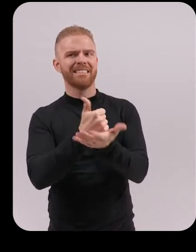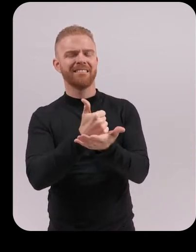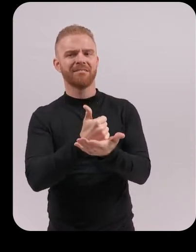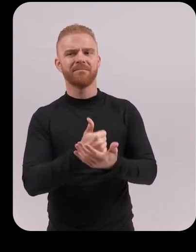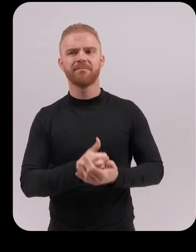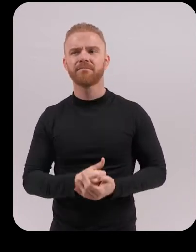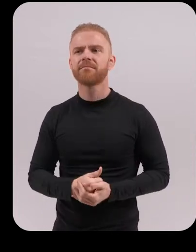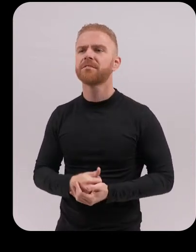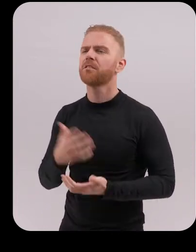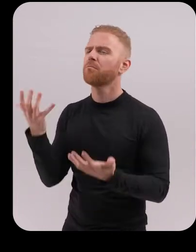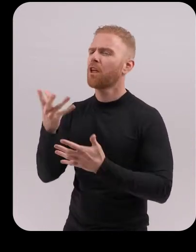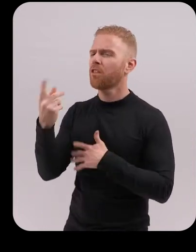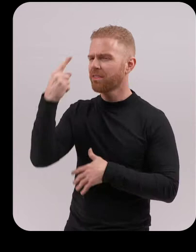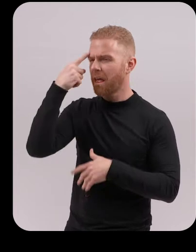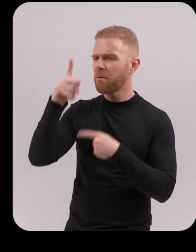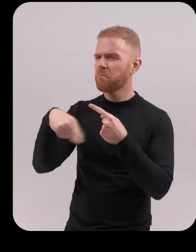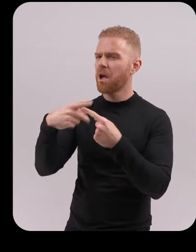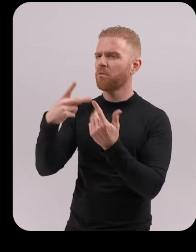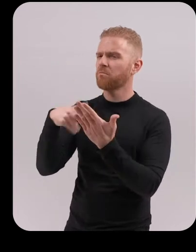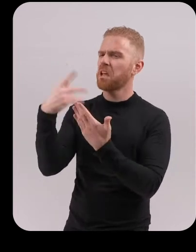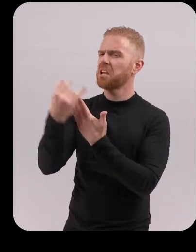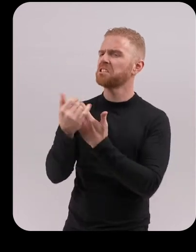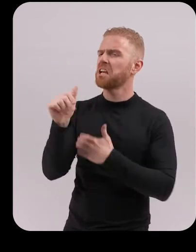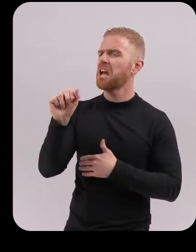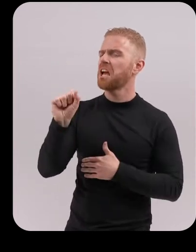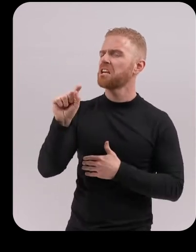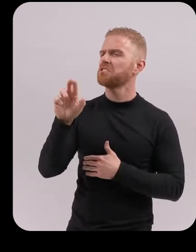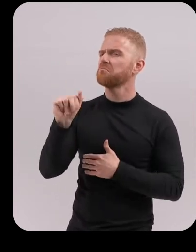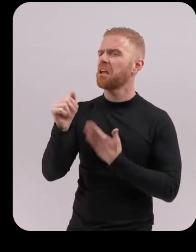What do you think Project Astra will be helpful for?